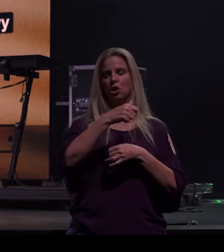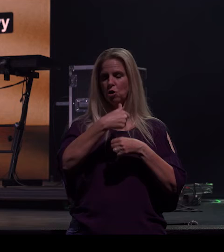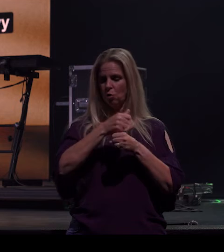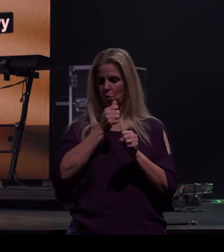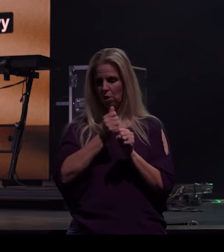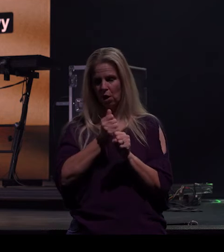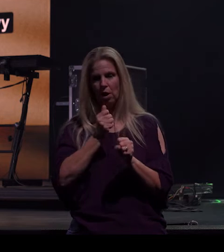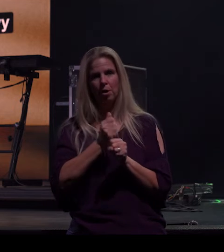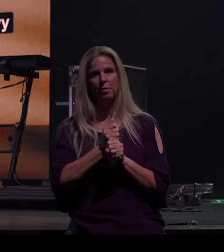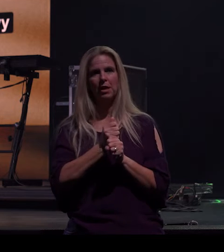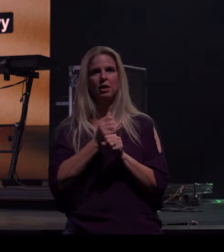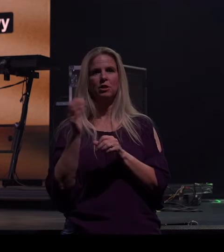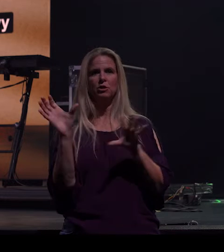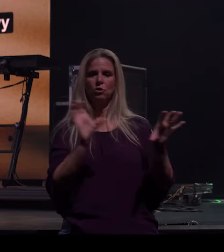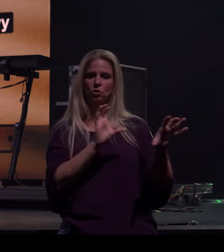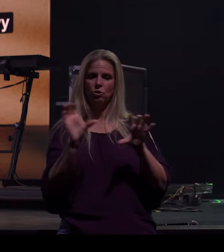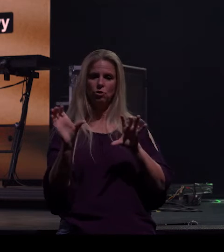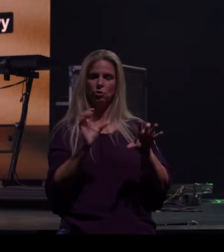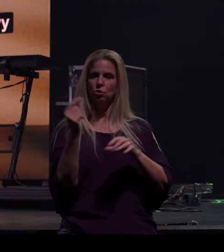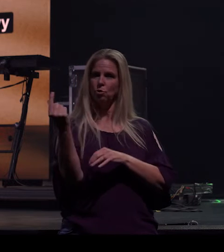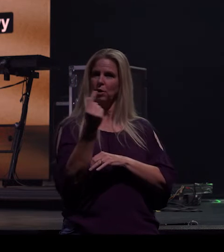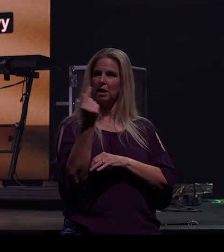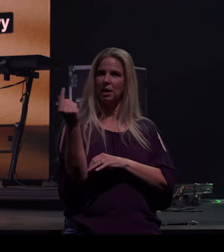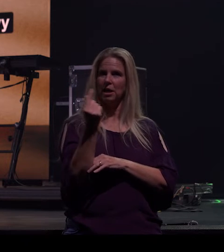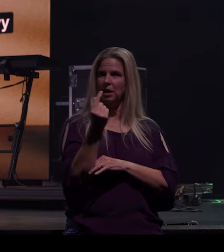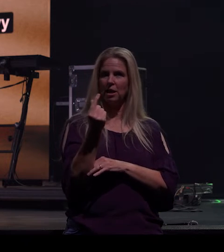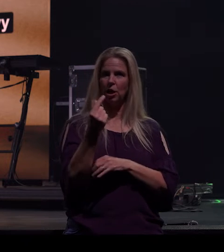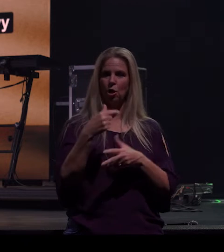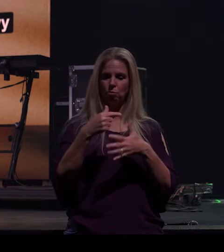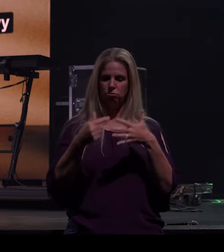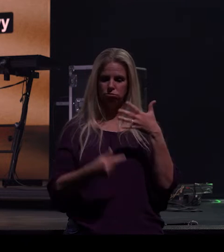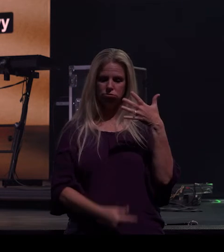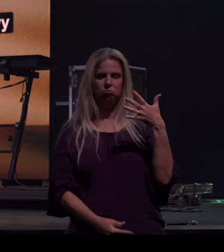parenting, dating, marriage, addiction. Everything's too heavy.